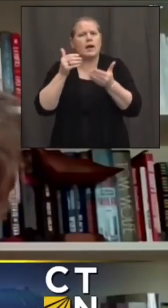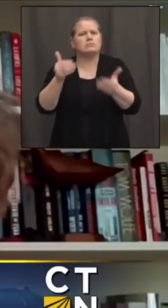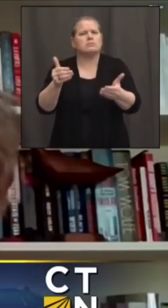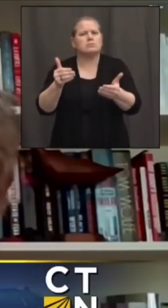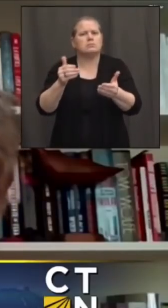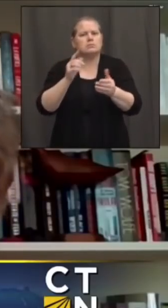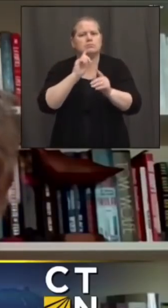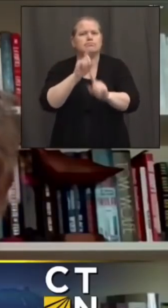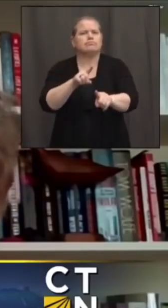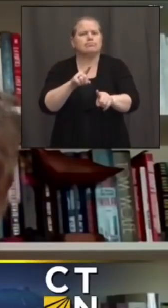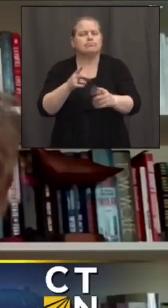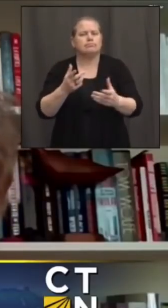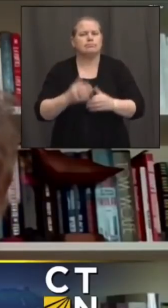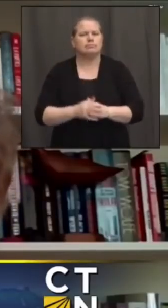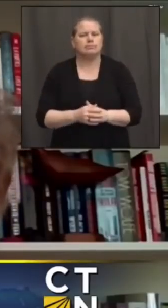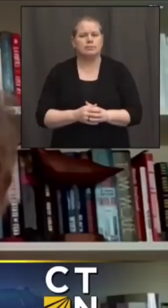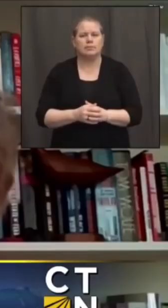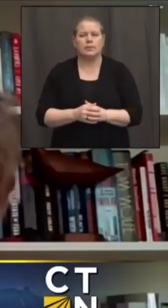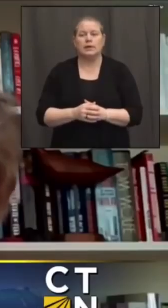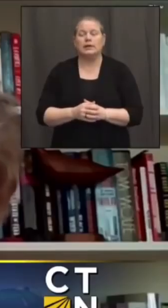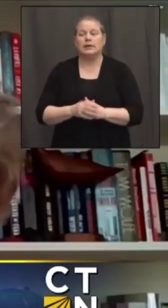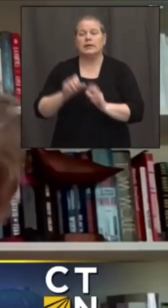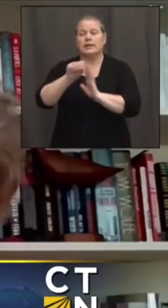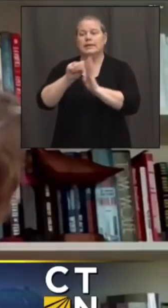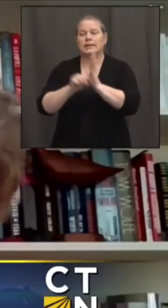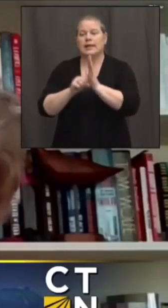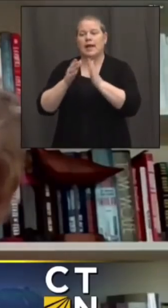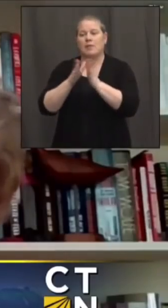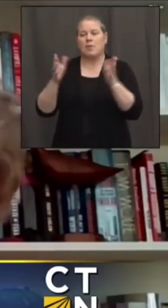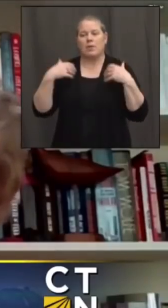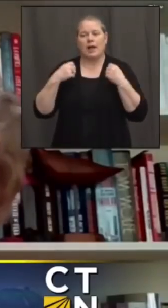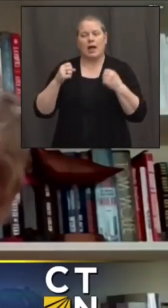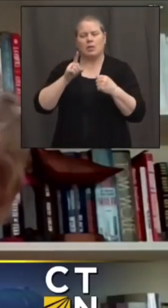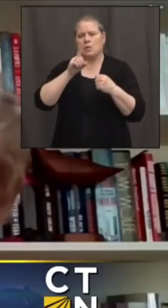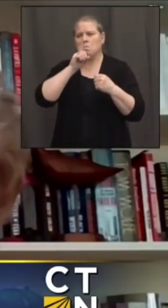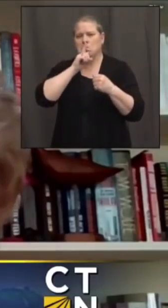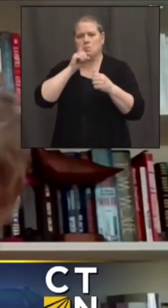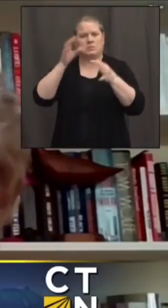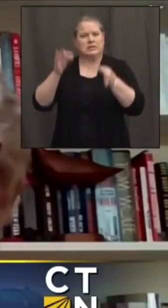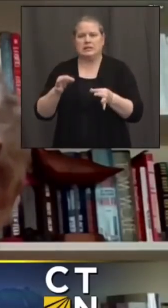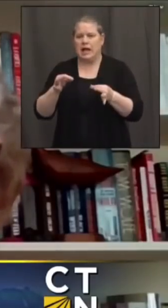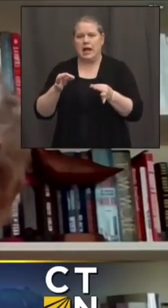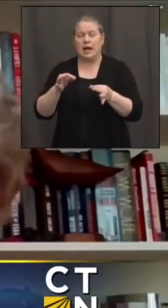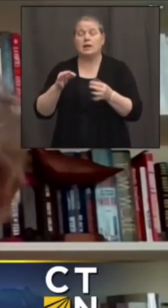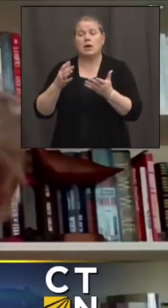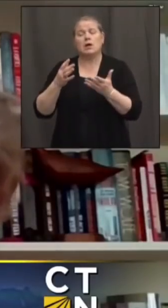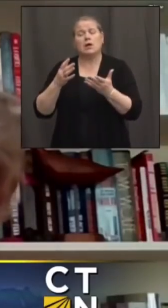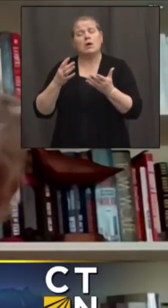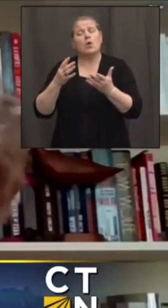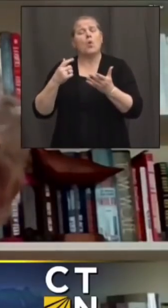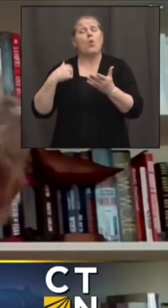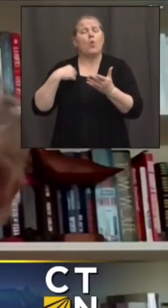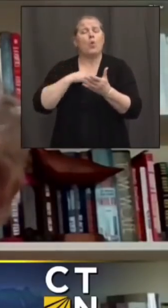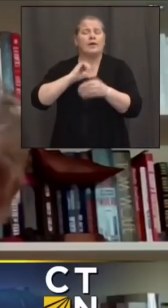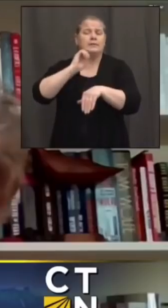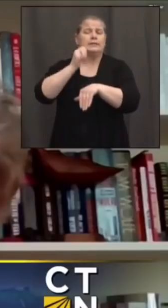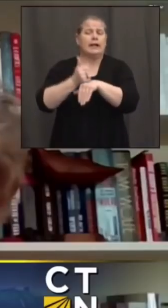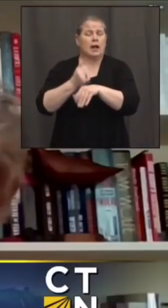a framework in the past, but the hospitals are the ones that develop those crisis standards